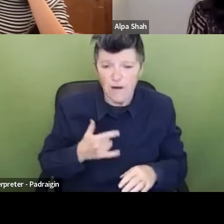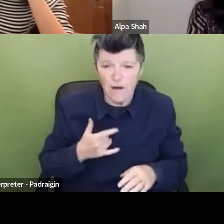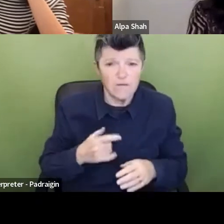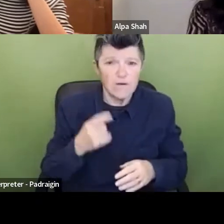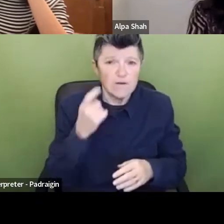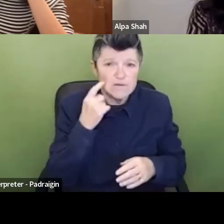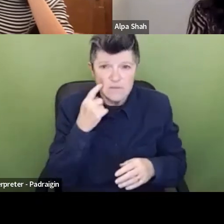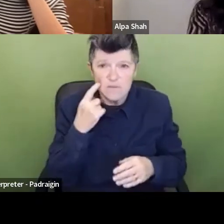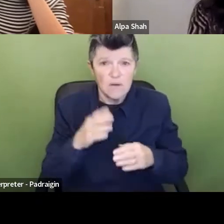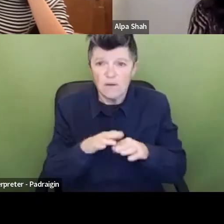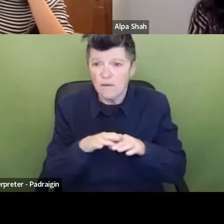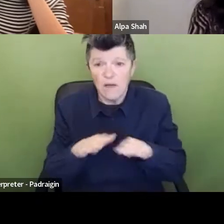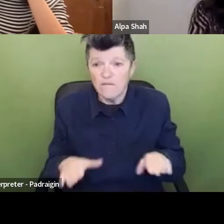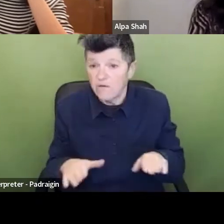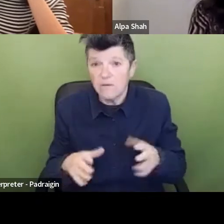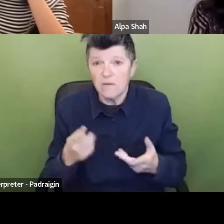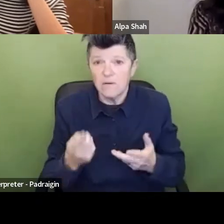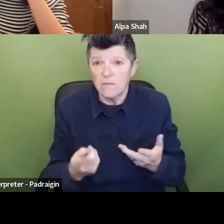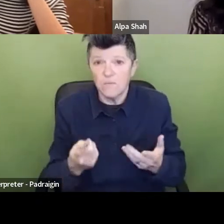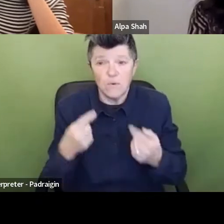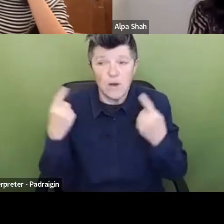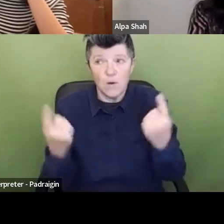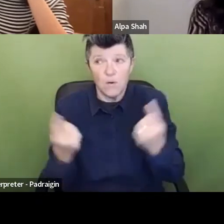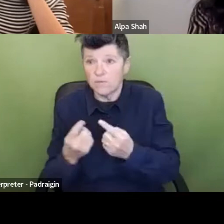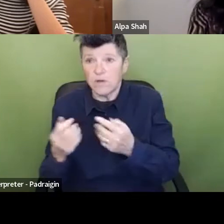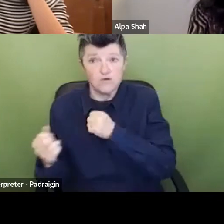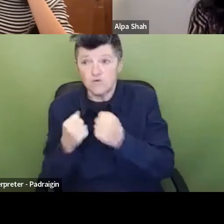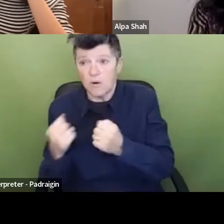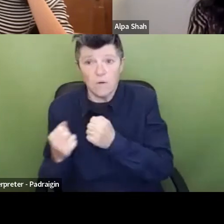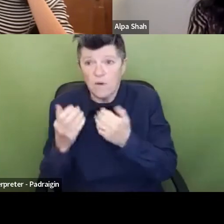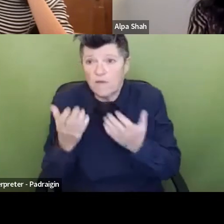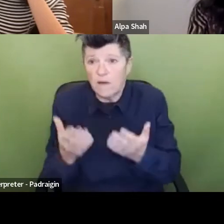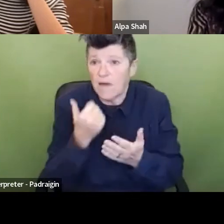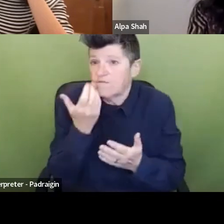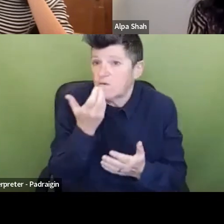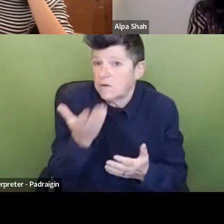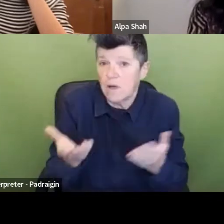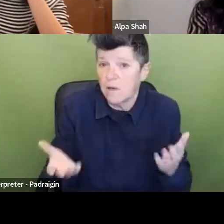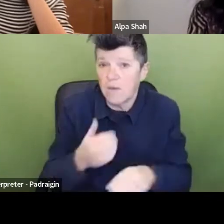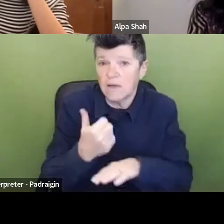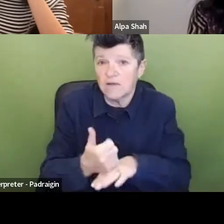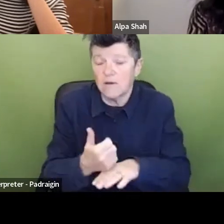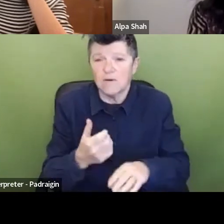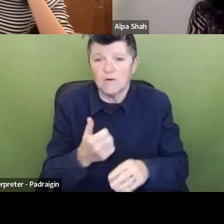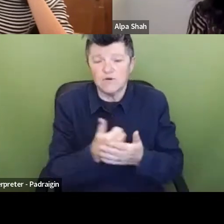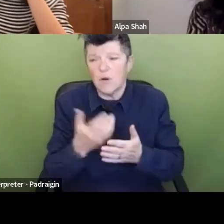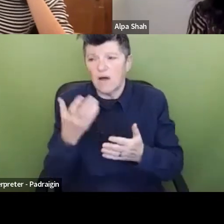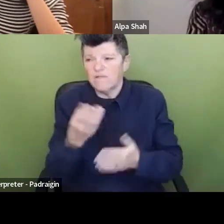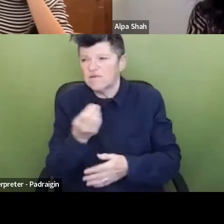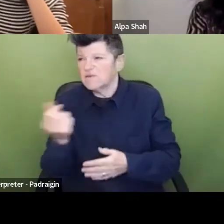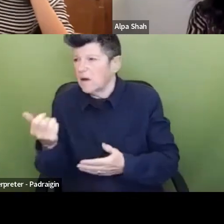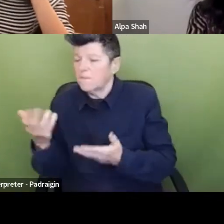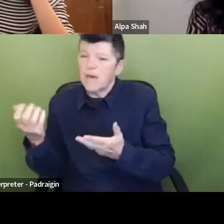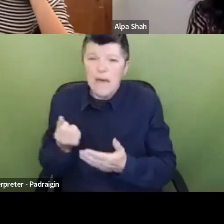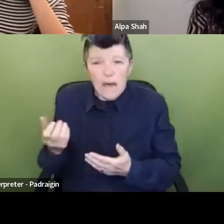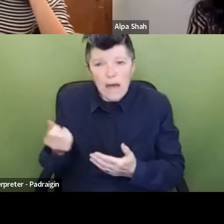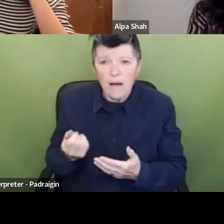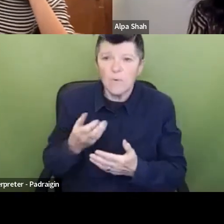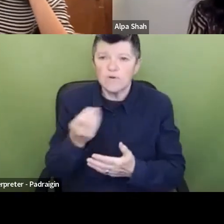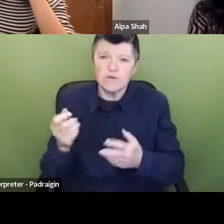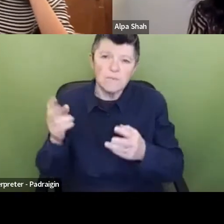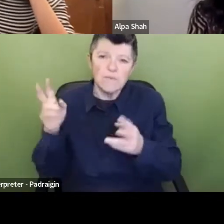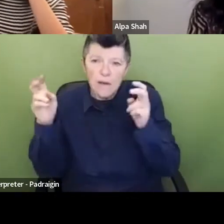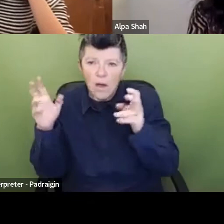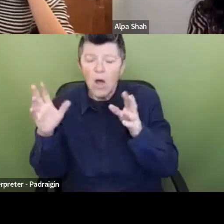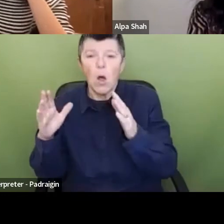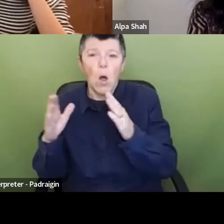don't struggle with on a day-to-day basis. We usually have some kind of an income, and we have some kind of a place that we call home that is